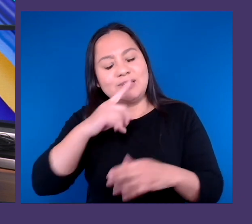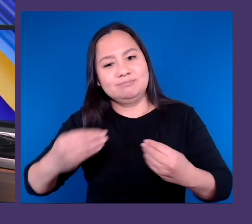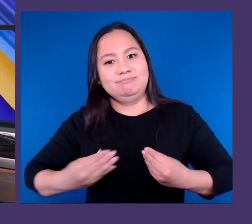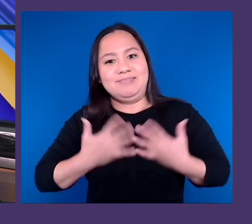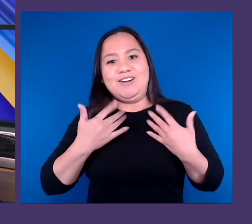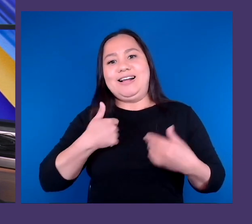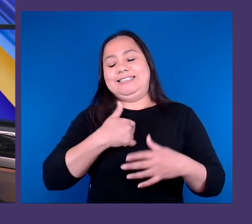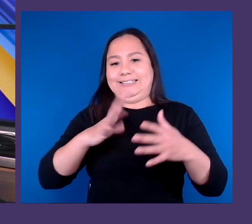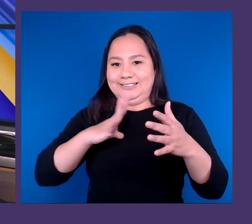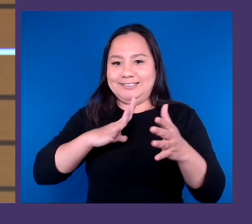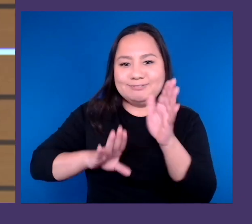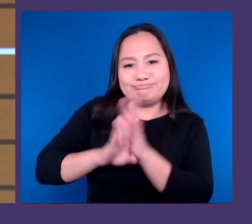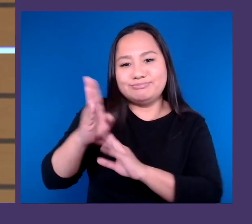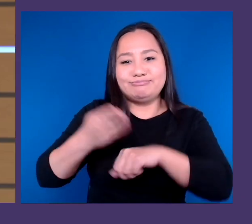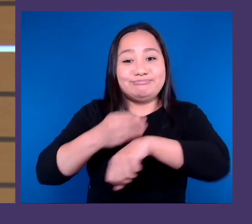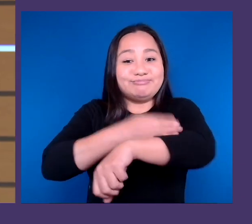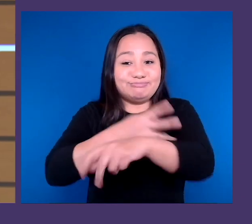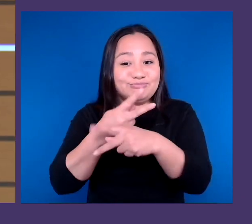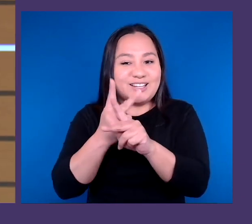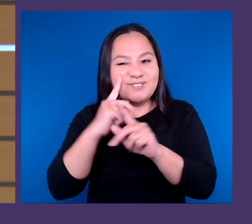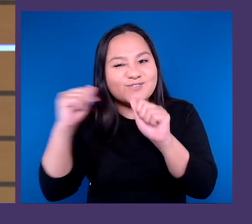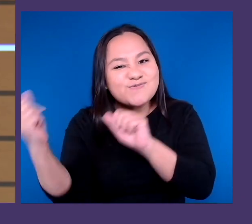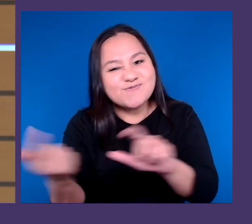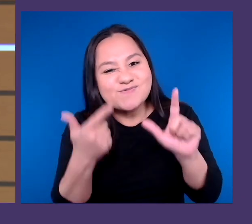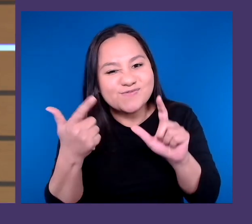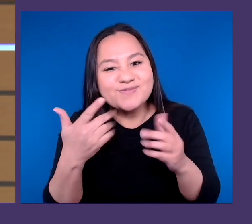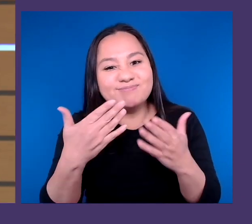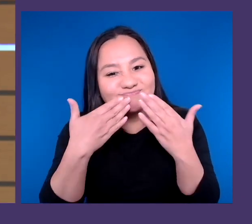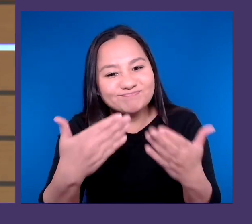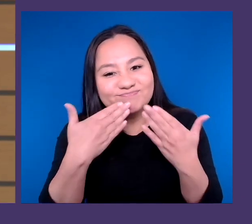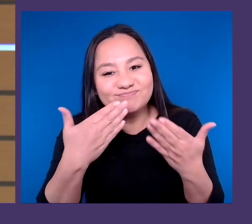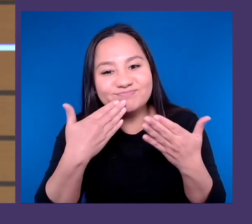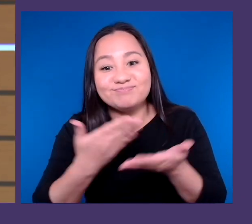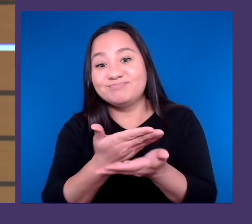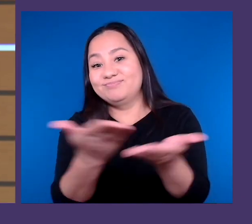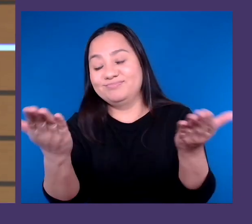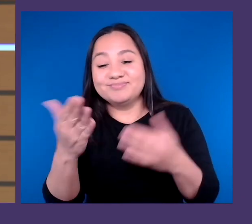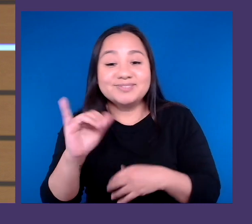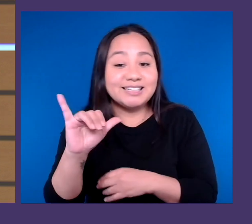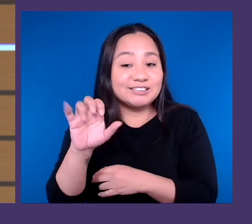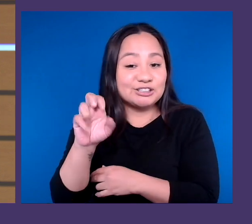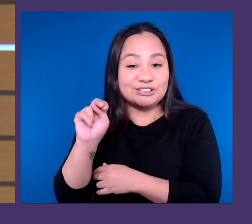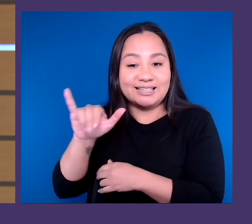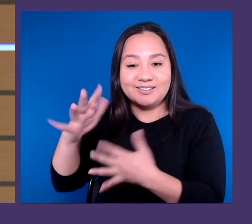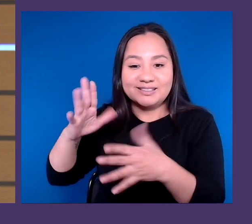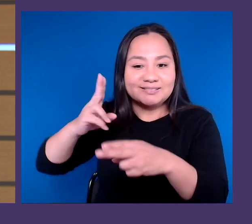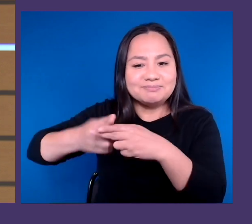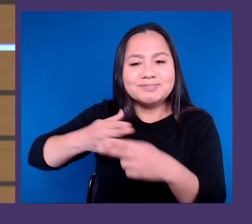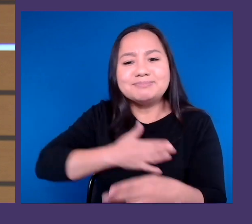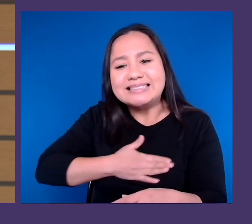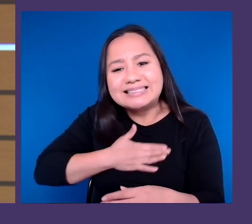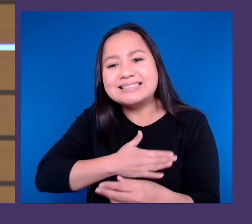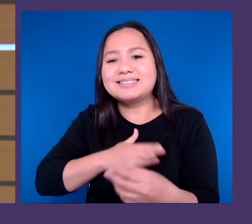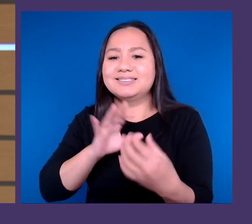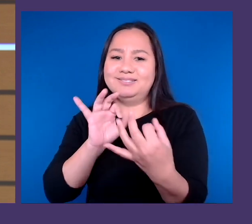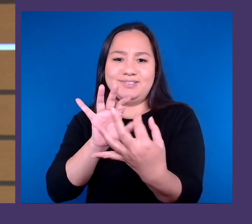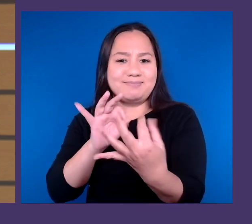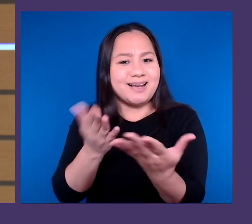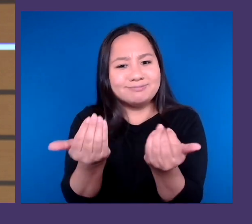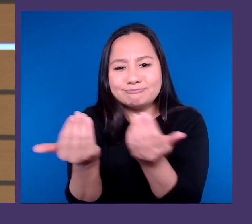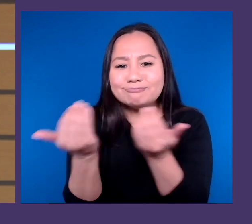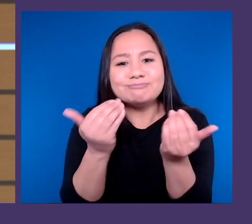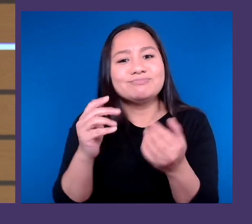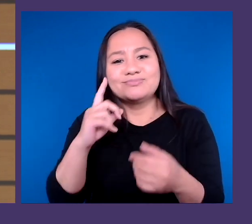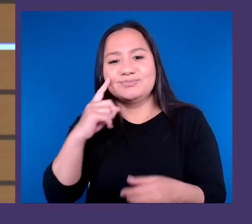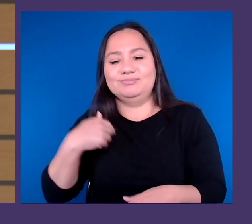everyone. Thank you all as well out there. As Jenny said, please share your feedback with us on all the product. Tell us